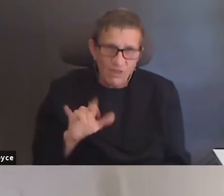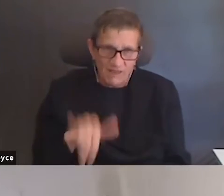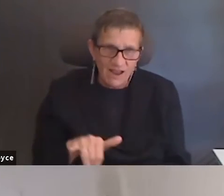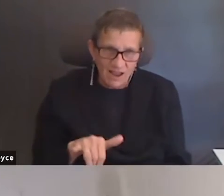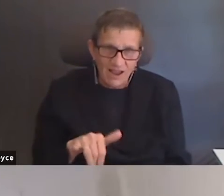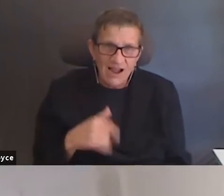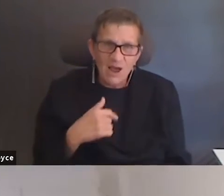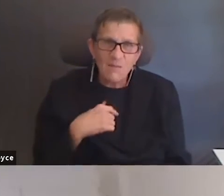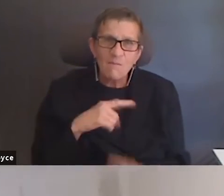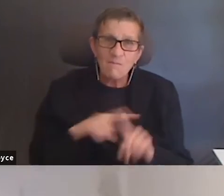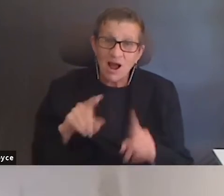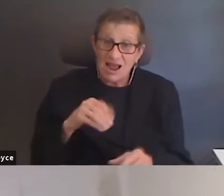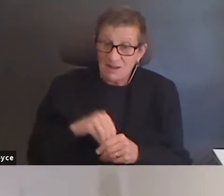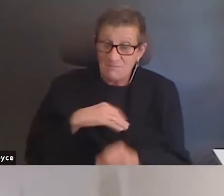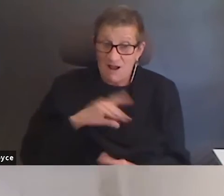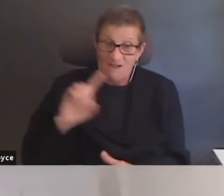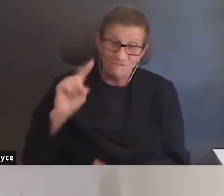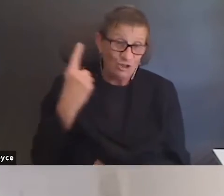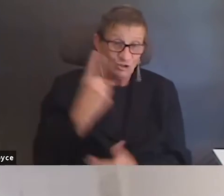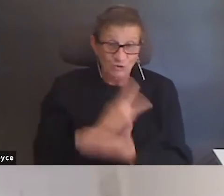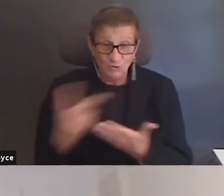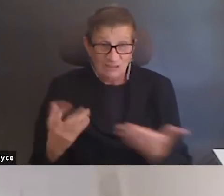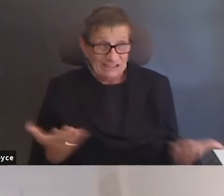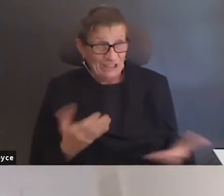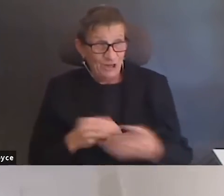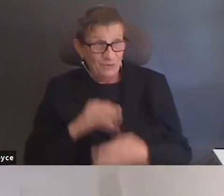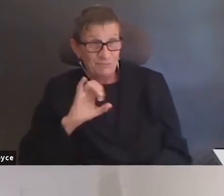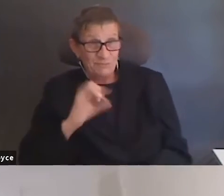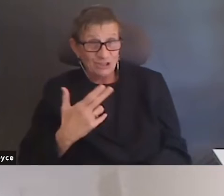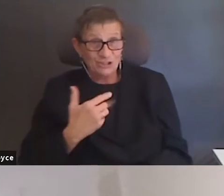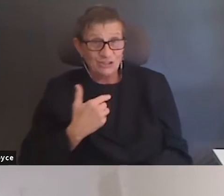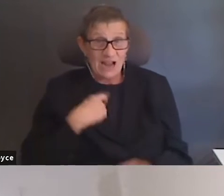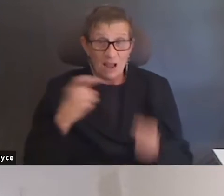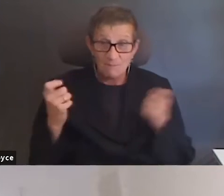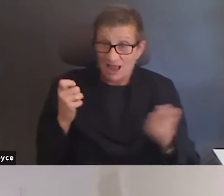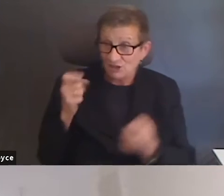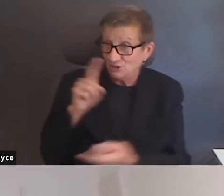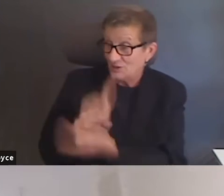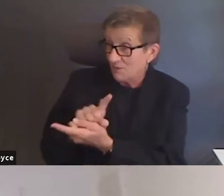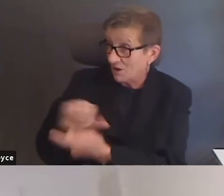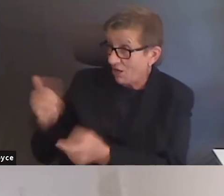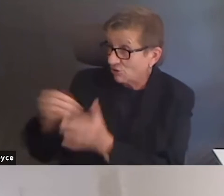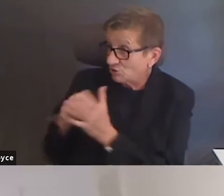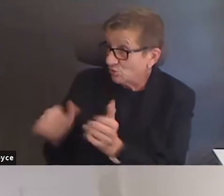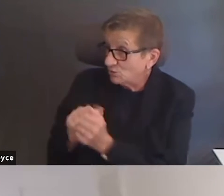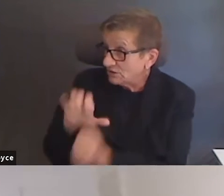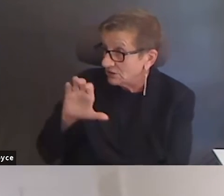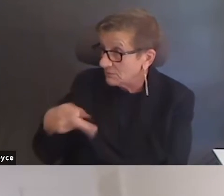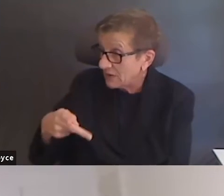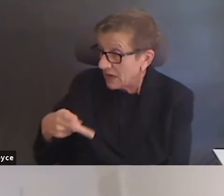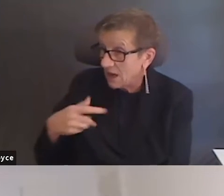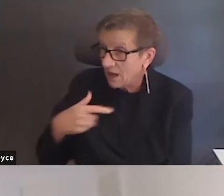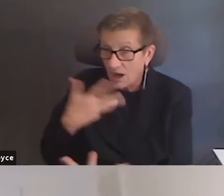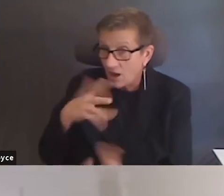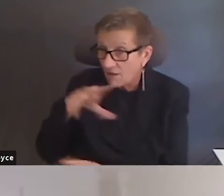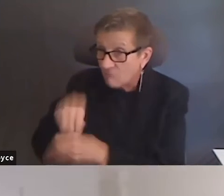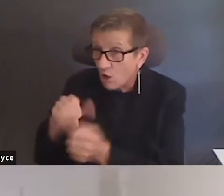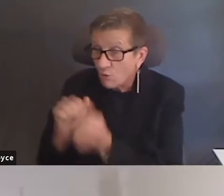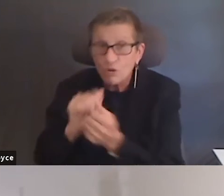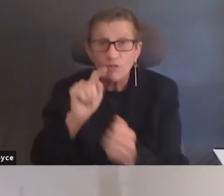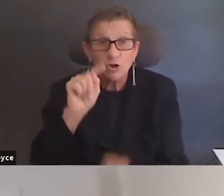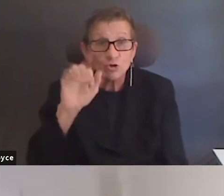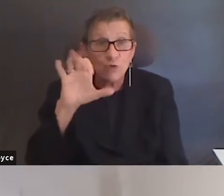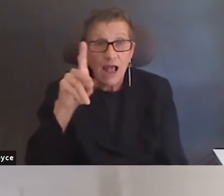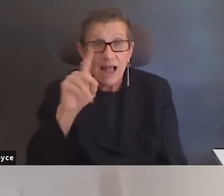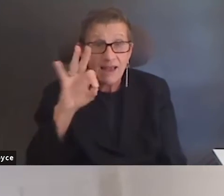yeah, within my first 2 weeks of being here at Michigan, I managed to meet another student with cerebral palsy and get involved with track and field. And